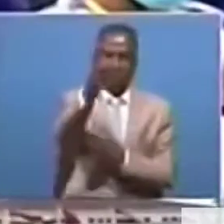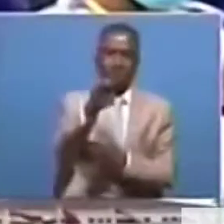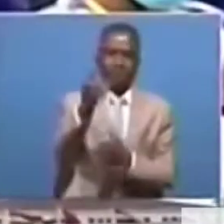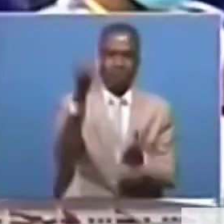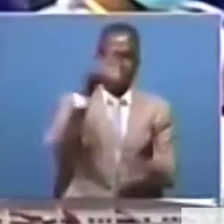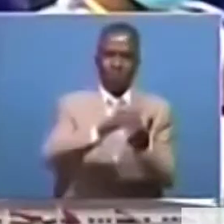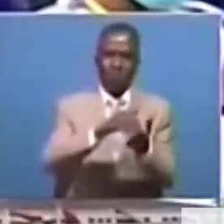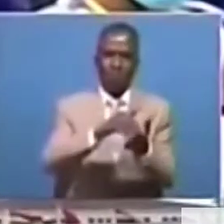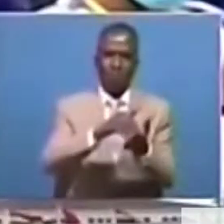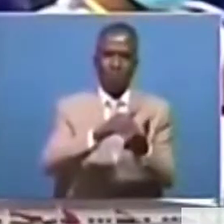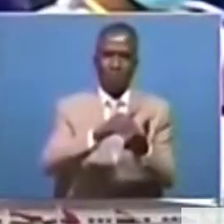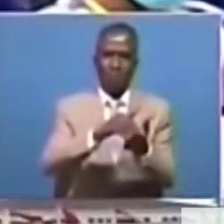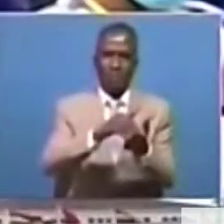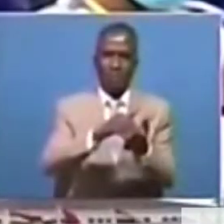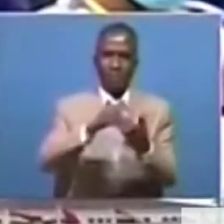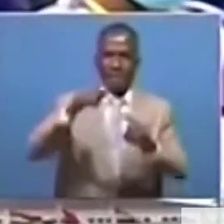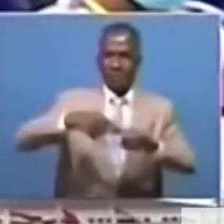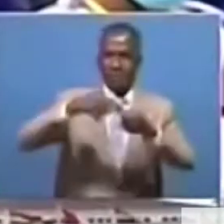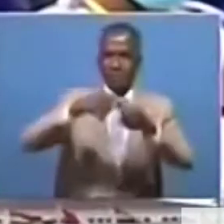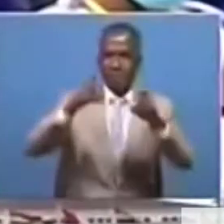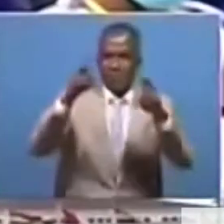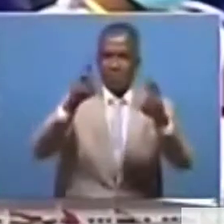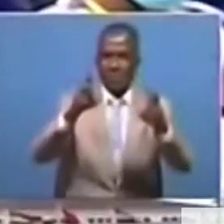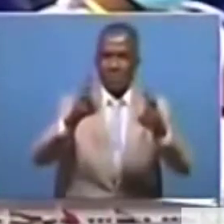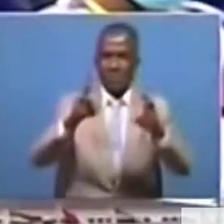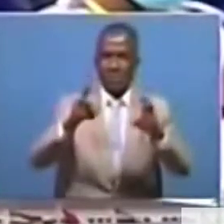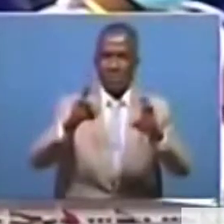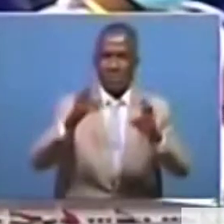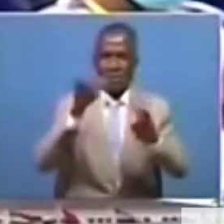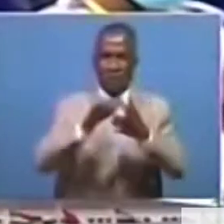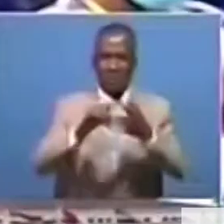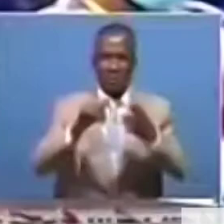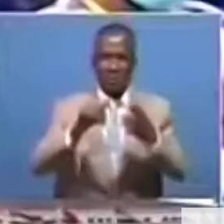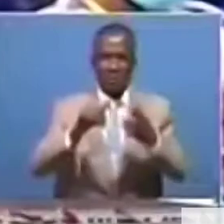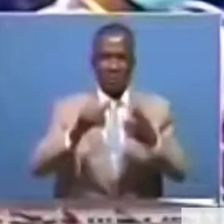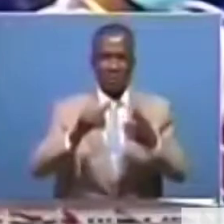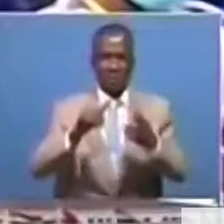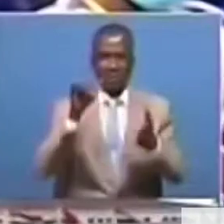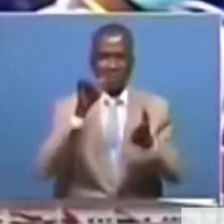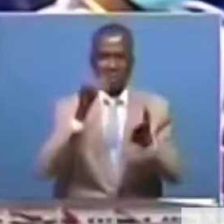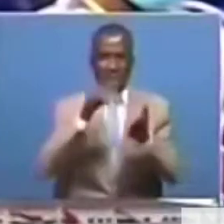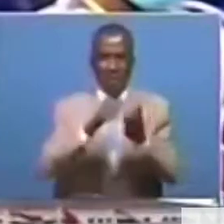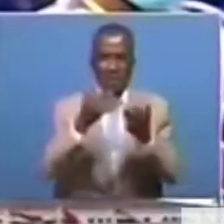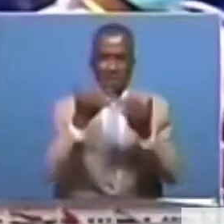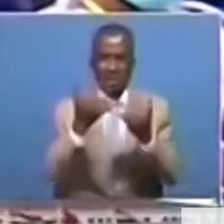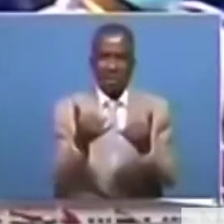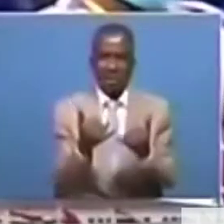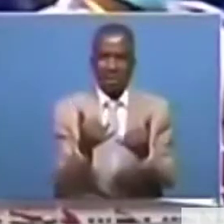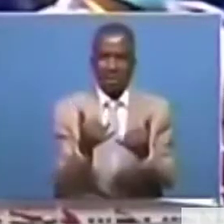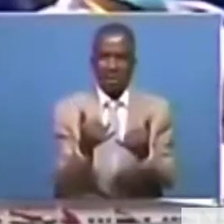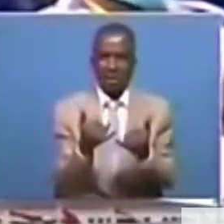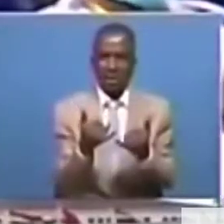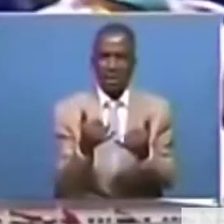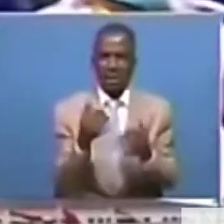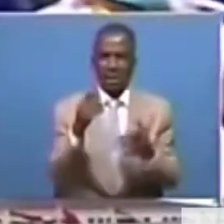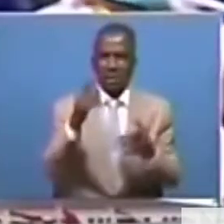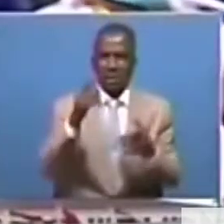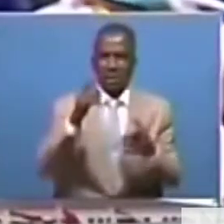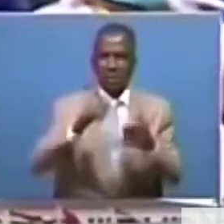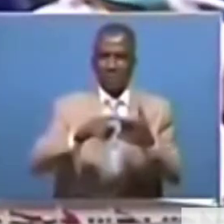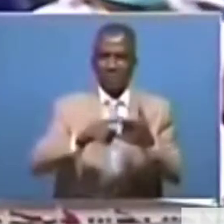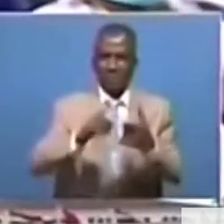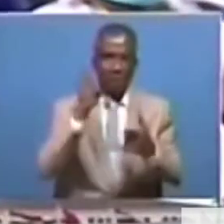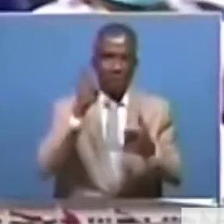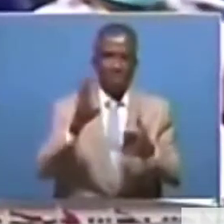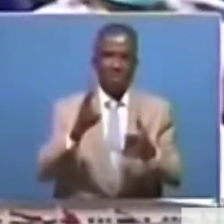for stay of proceedings pending the hearing of that review application. And no doubt, the next steps in this